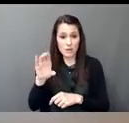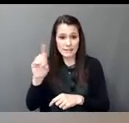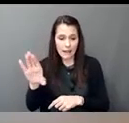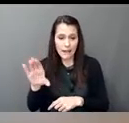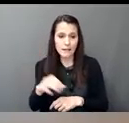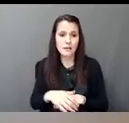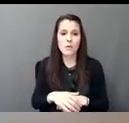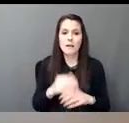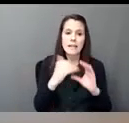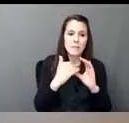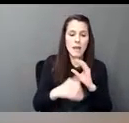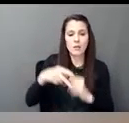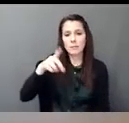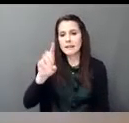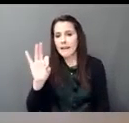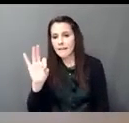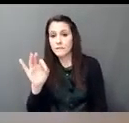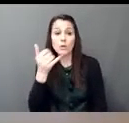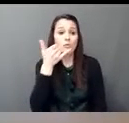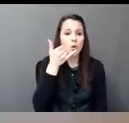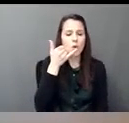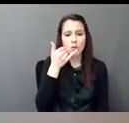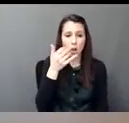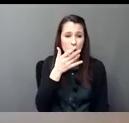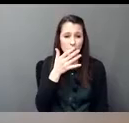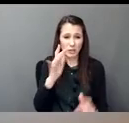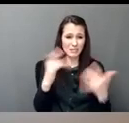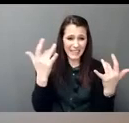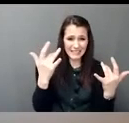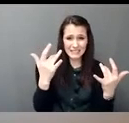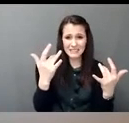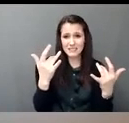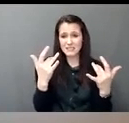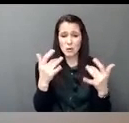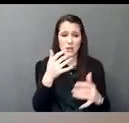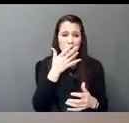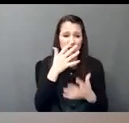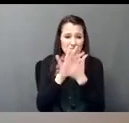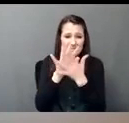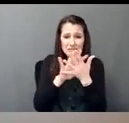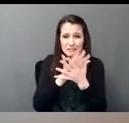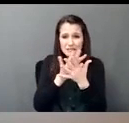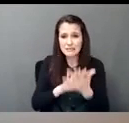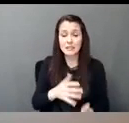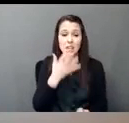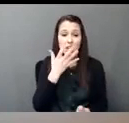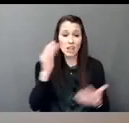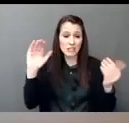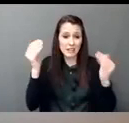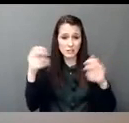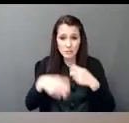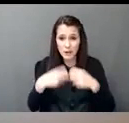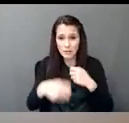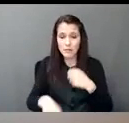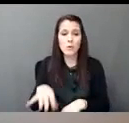PDF or on your phone screen, are the colors too light? Are they too similar to each other? Is color contrast an issue? Is the font too